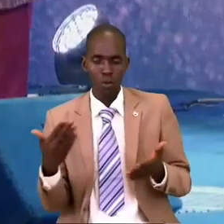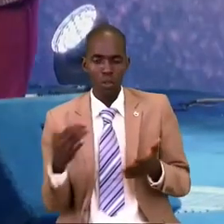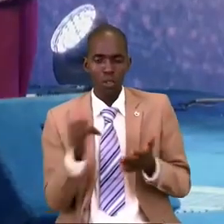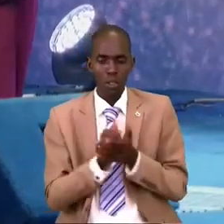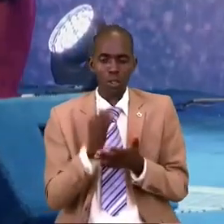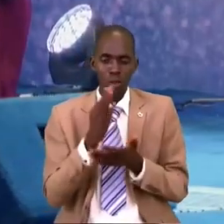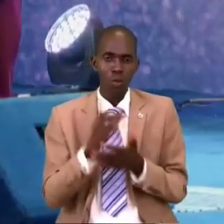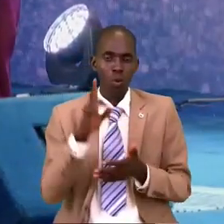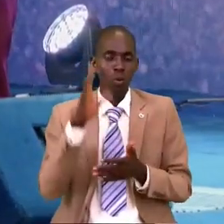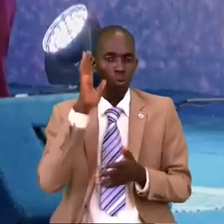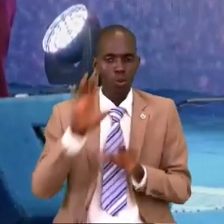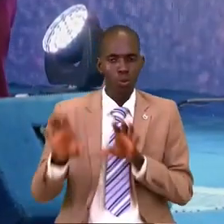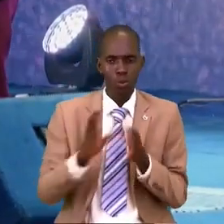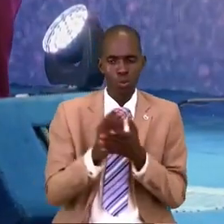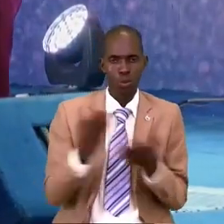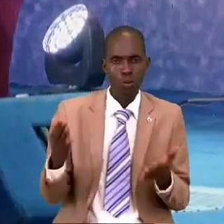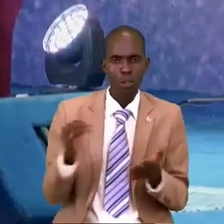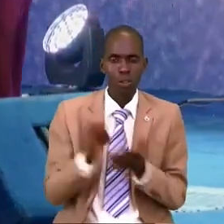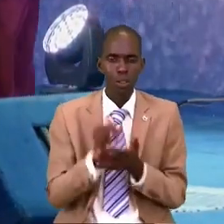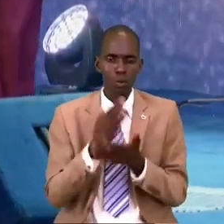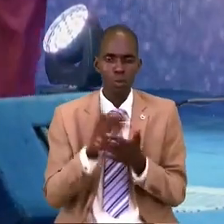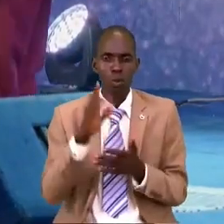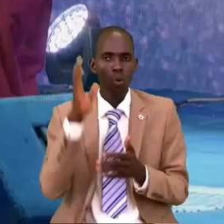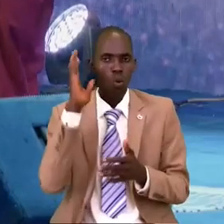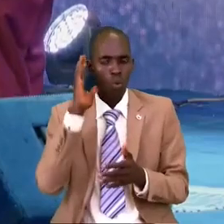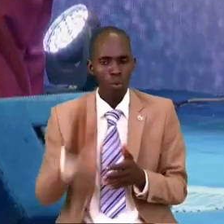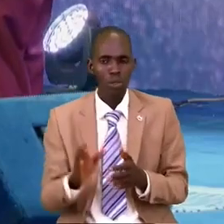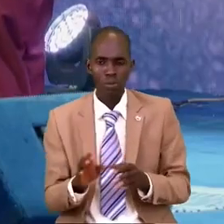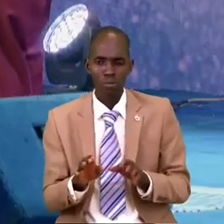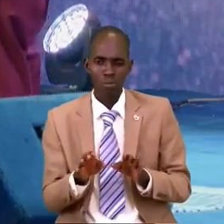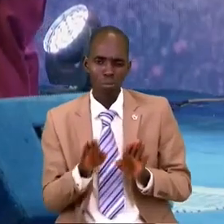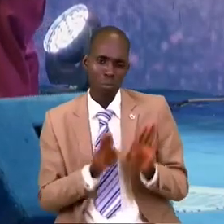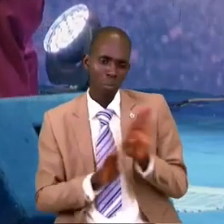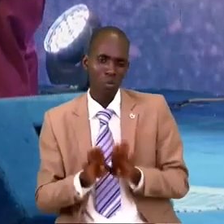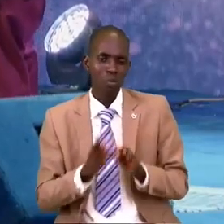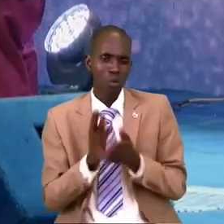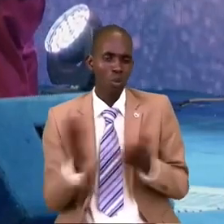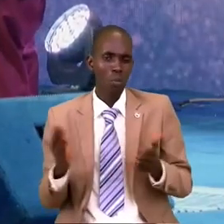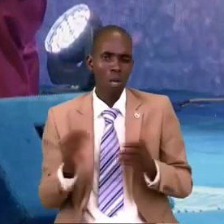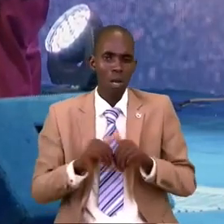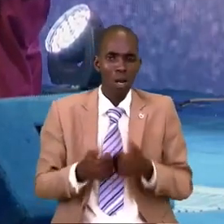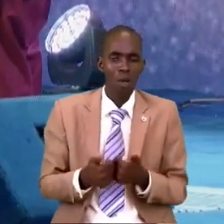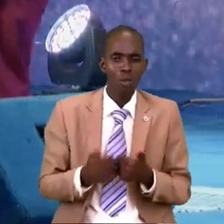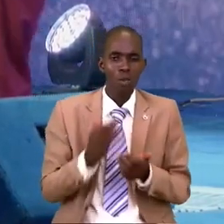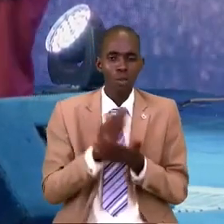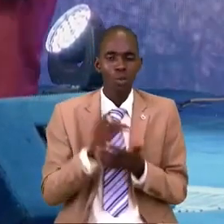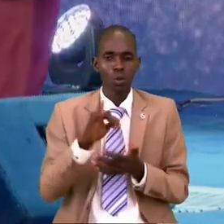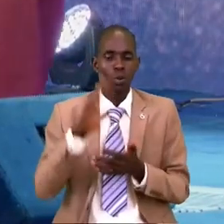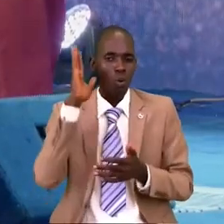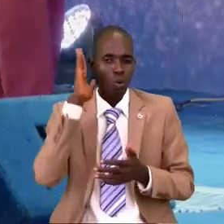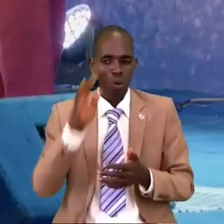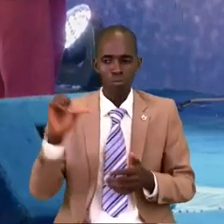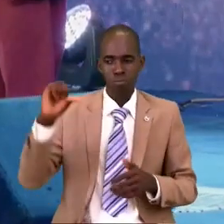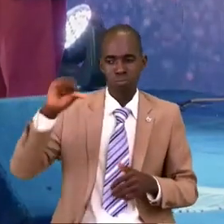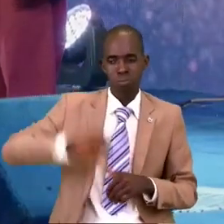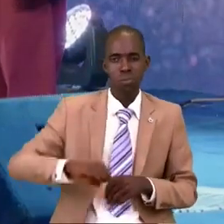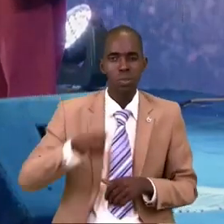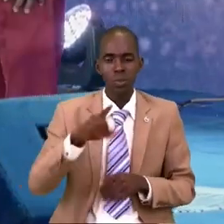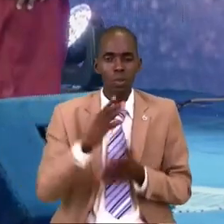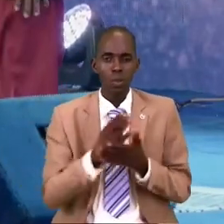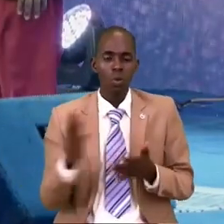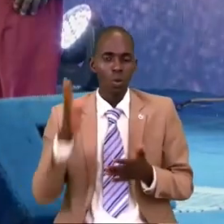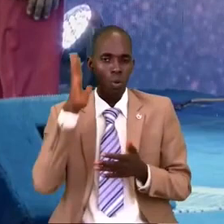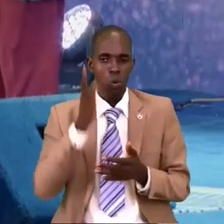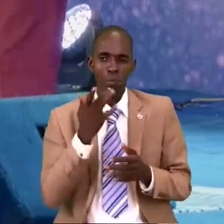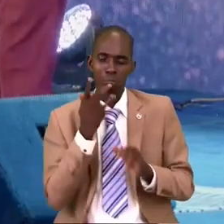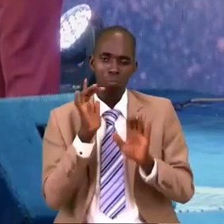you, somebody will belittle you, somebody will make fun of you. If you were not afraid, if there was no fear